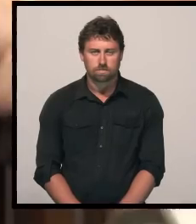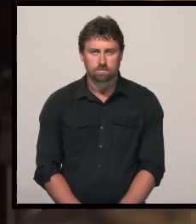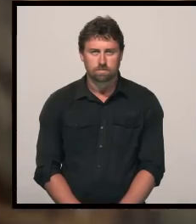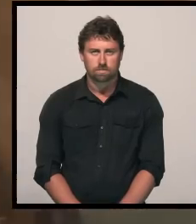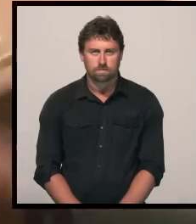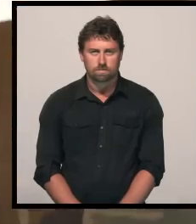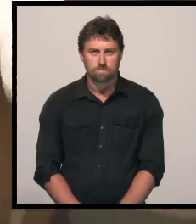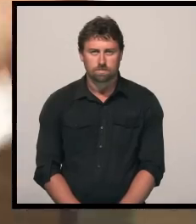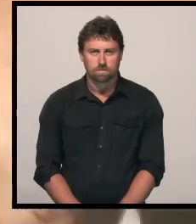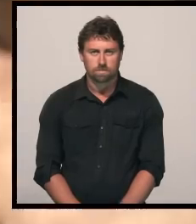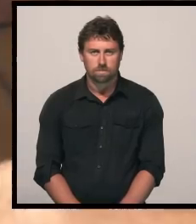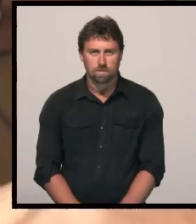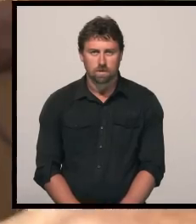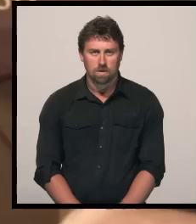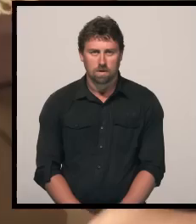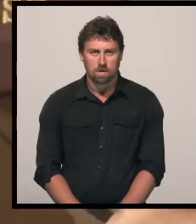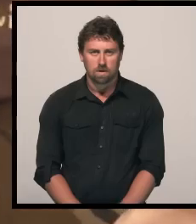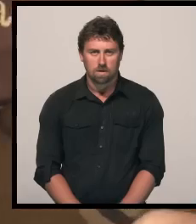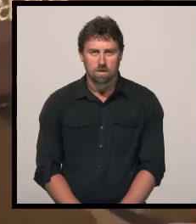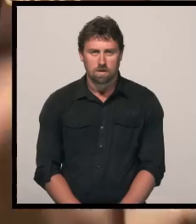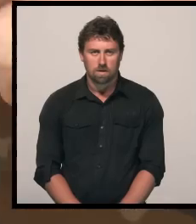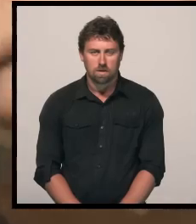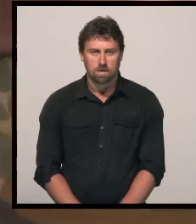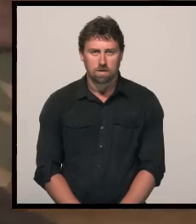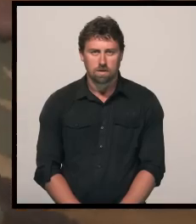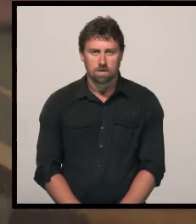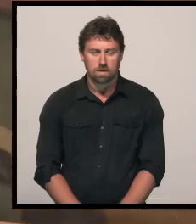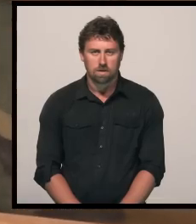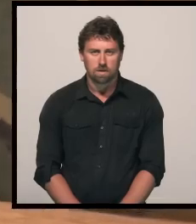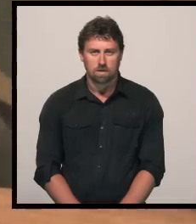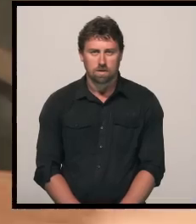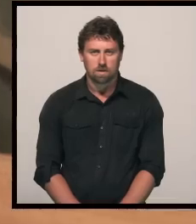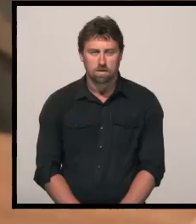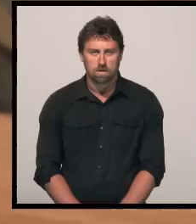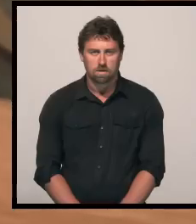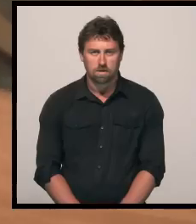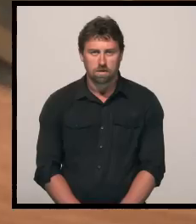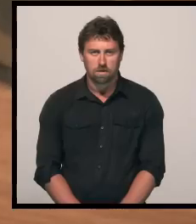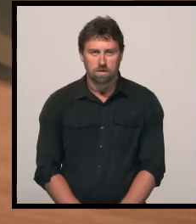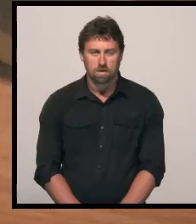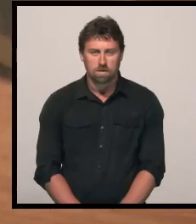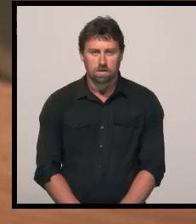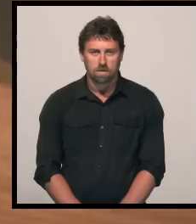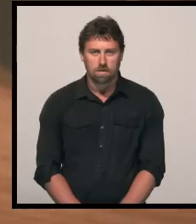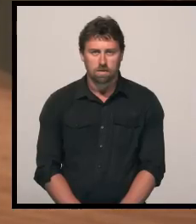And I'll tape that to the box section. Put my glasses on.